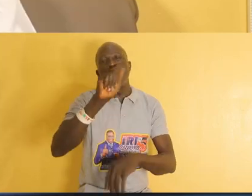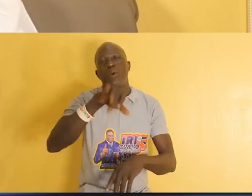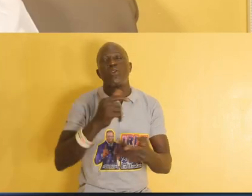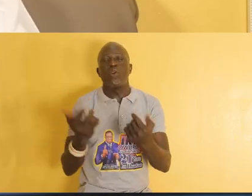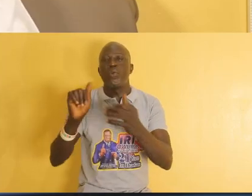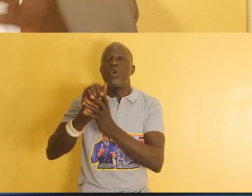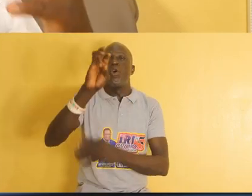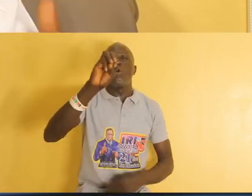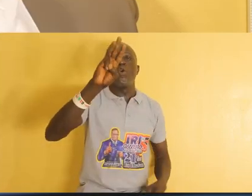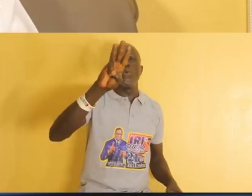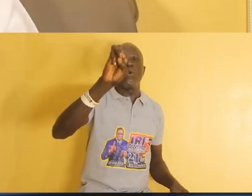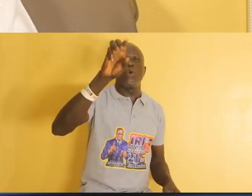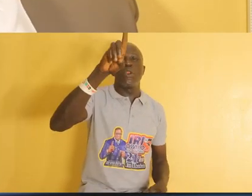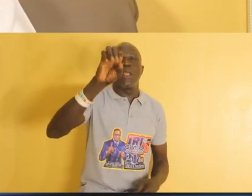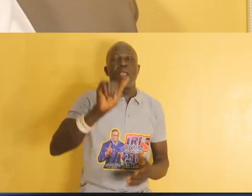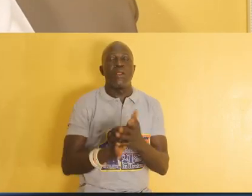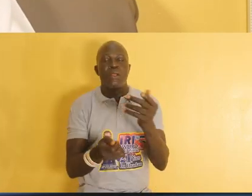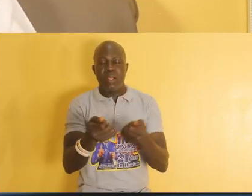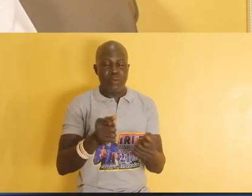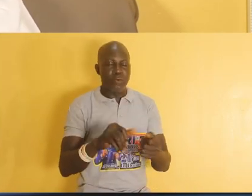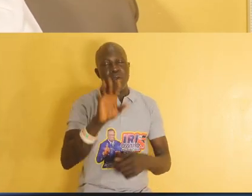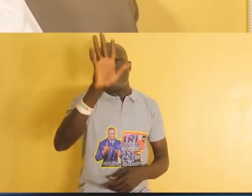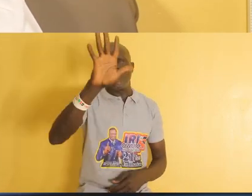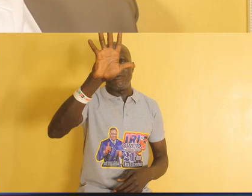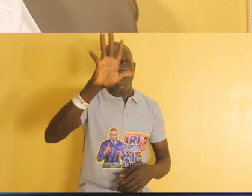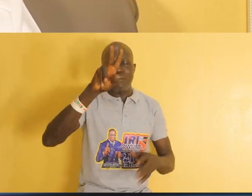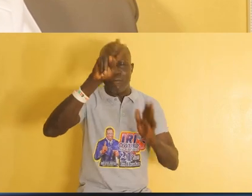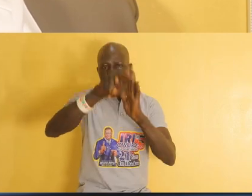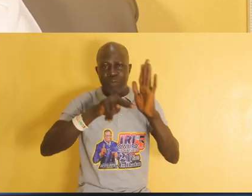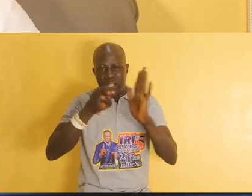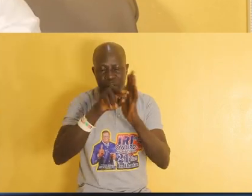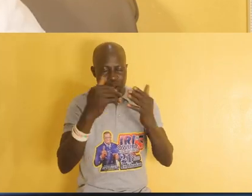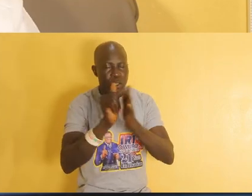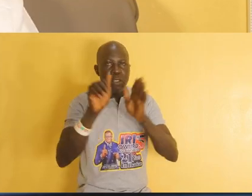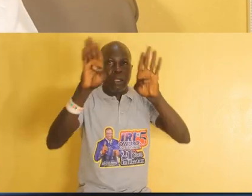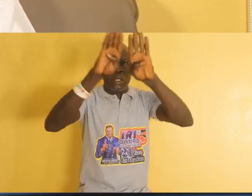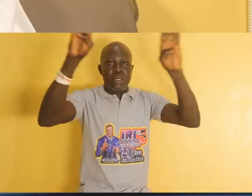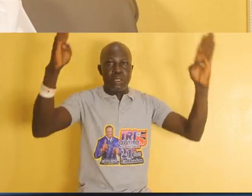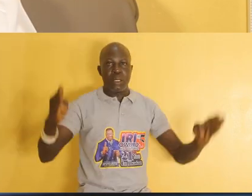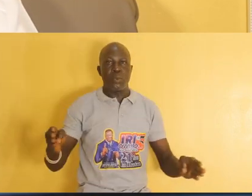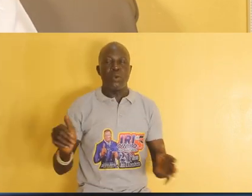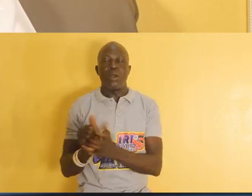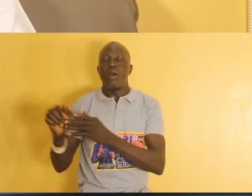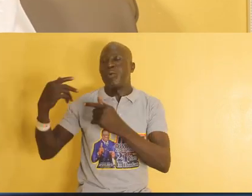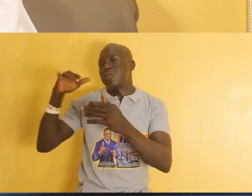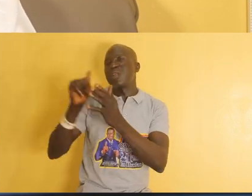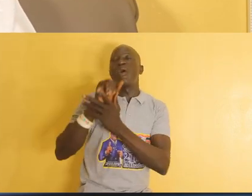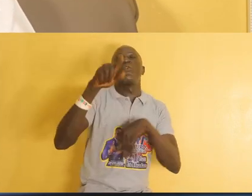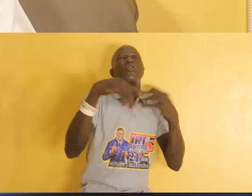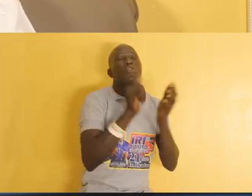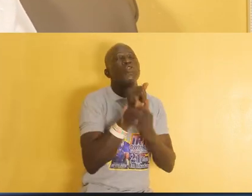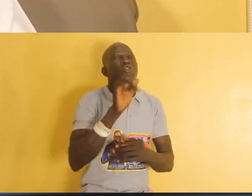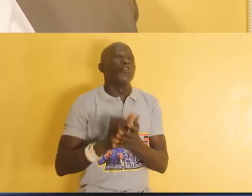lati owo de to ba ti bra before 5 minutes wa ti sa bo lowo to so fun so fun ni kete lo sebi